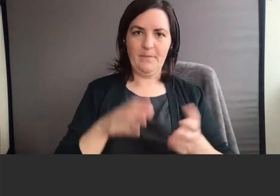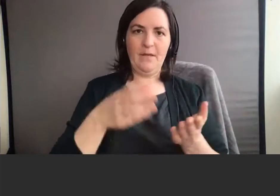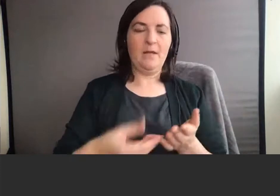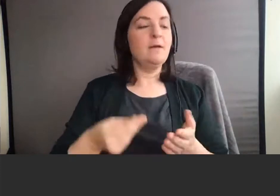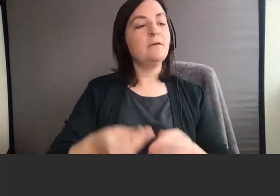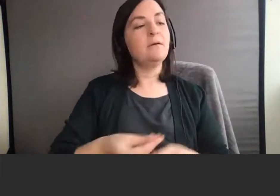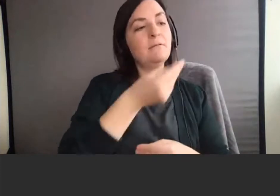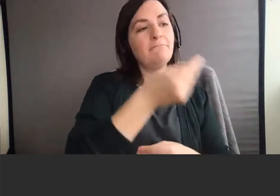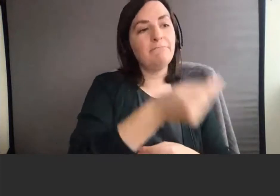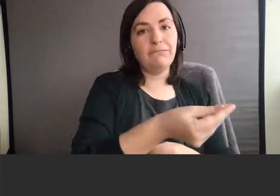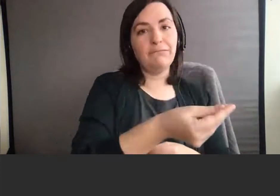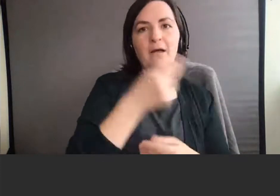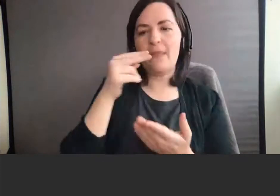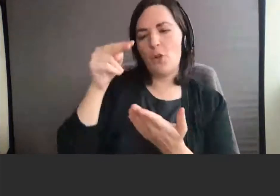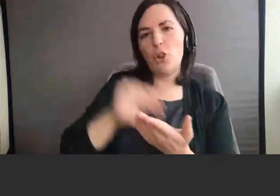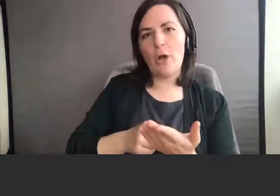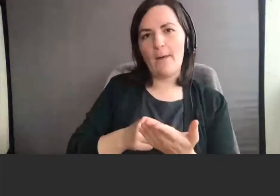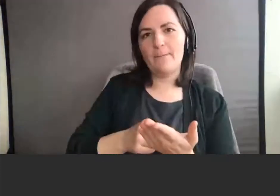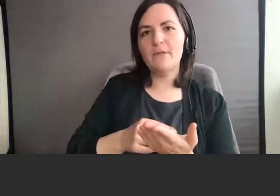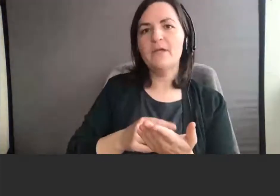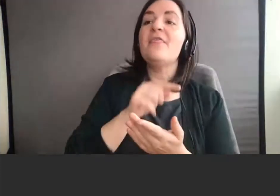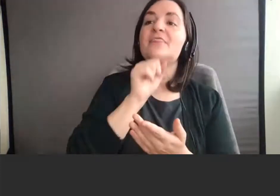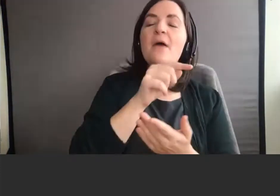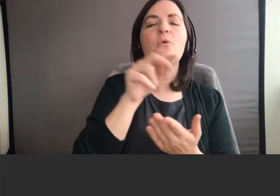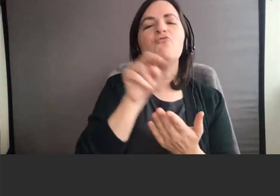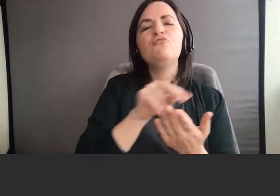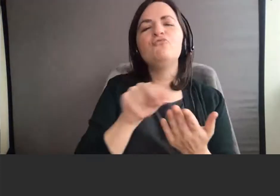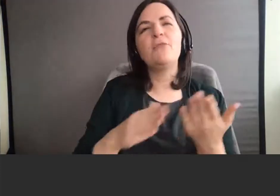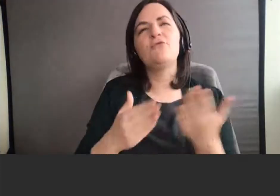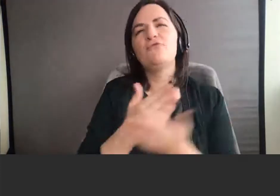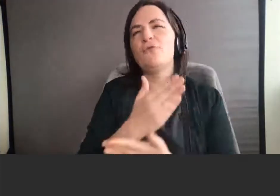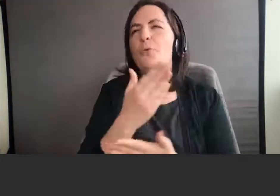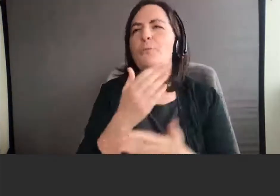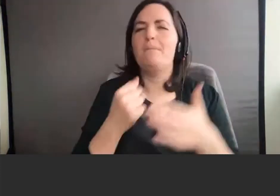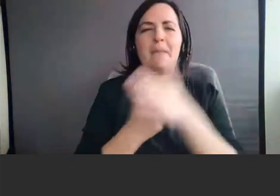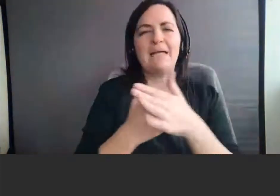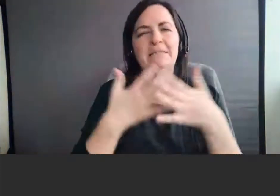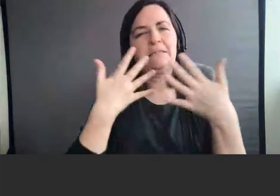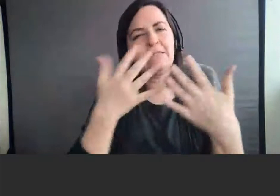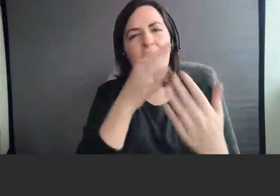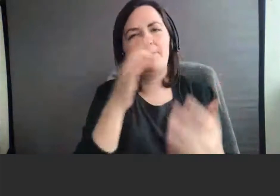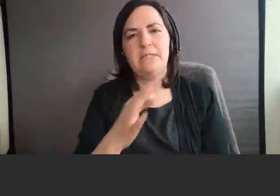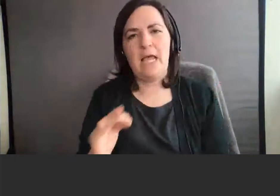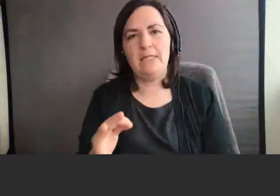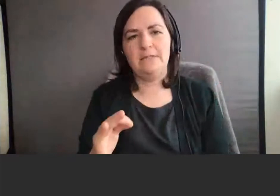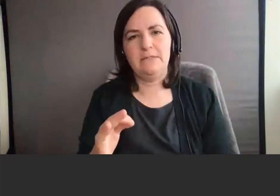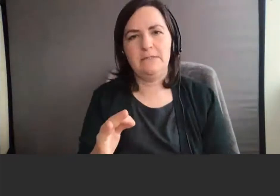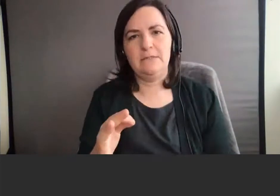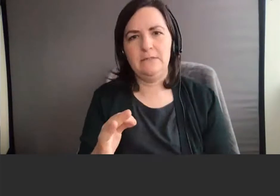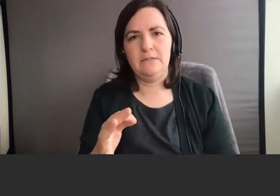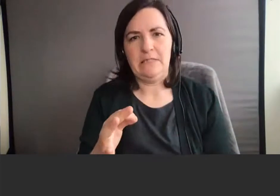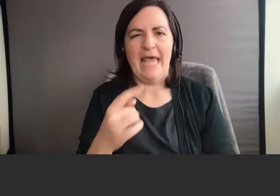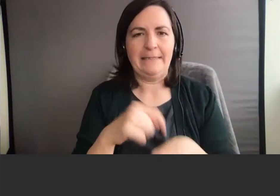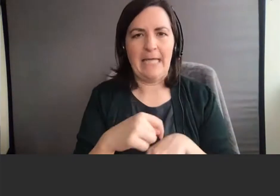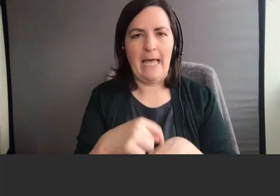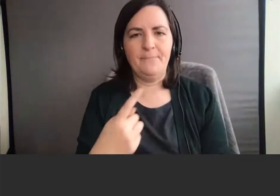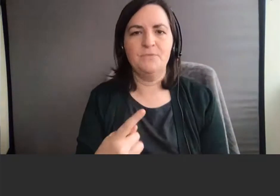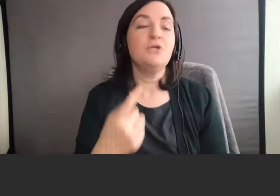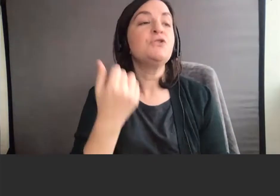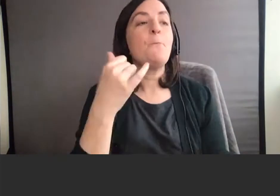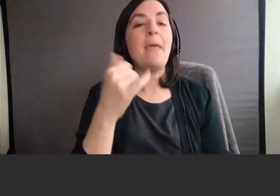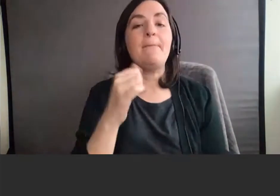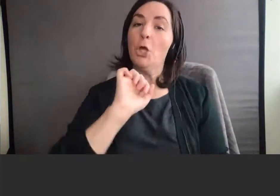of the whole dissertation. So, for example, you could send your supervisor a chunk of your literature